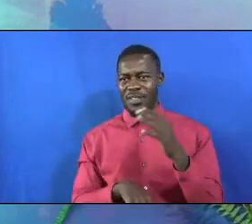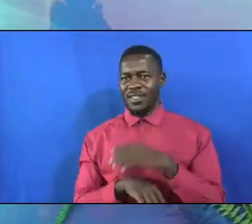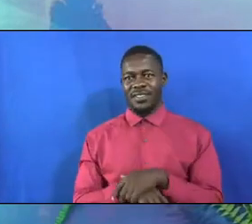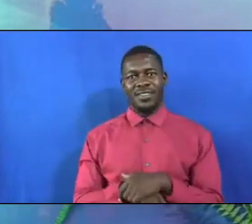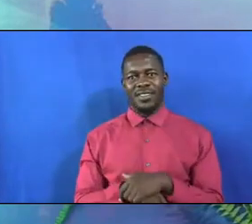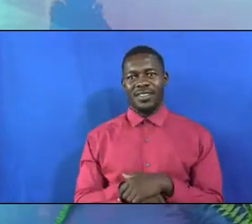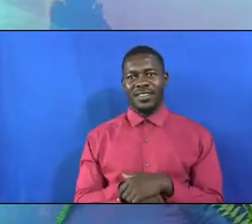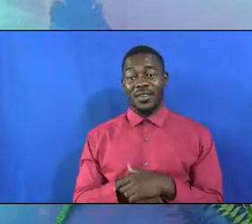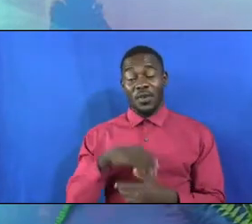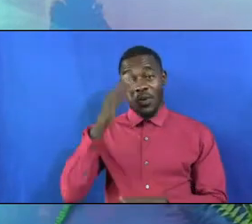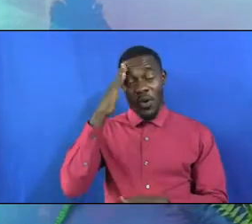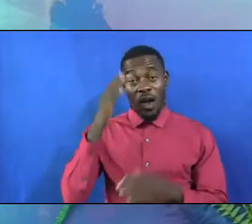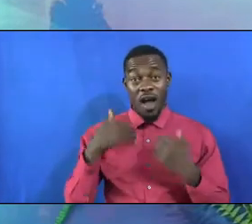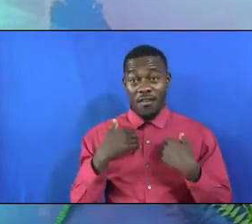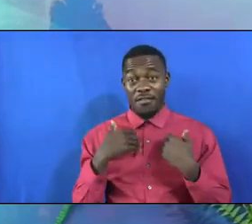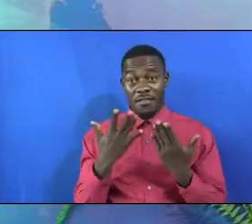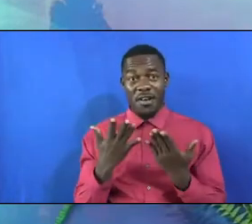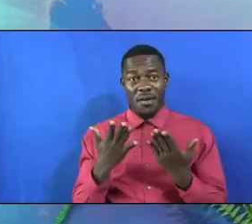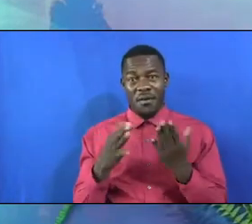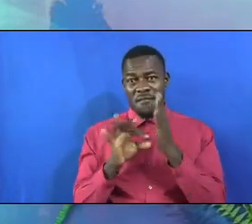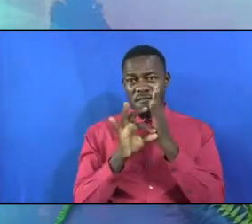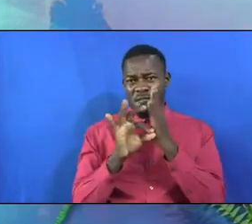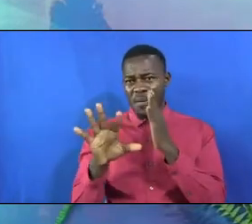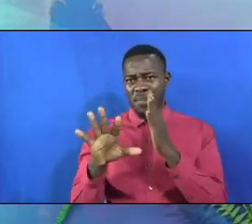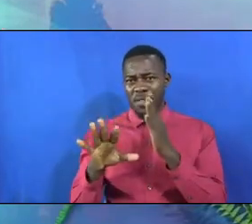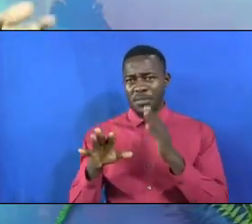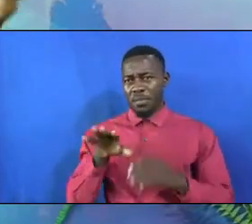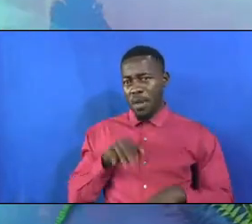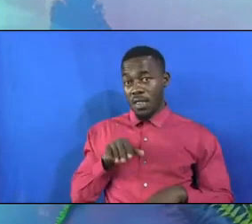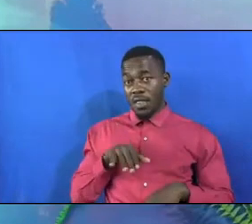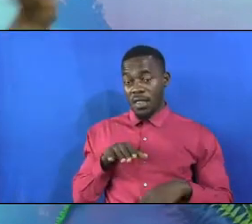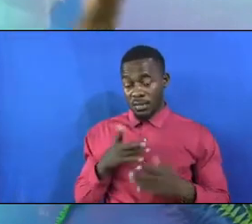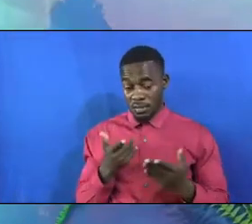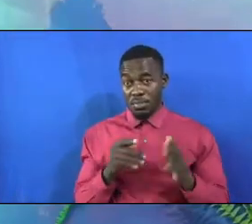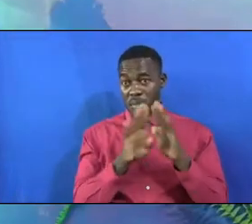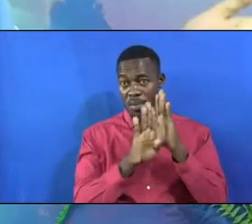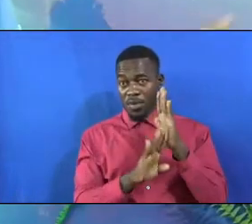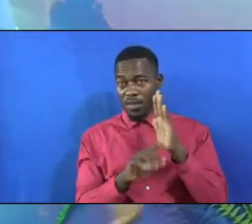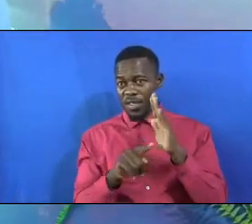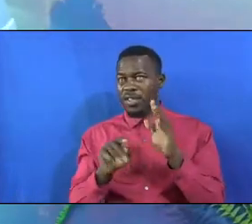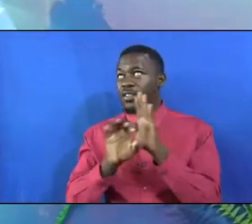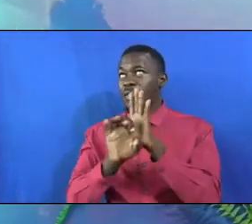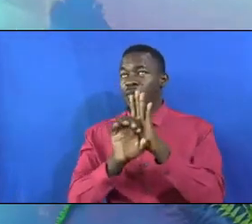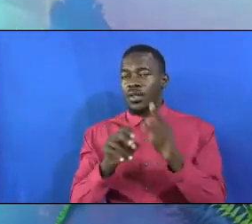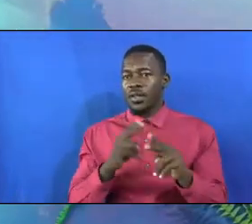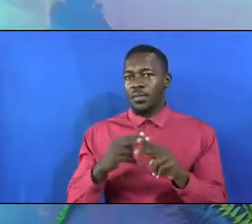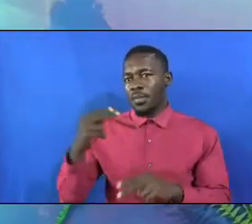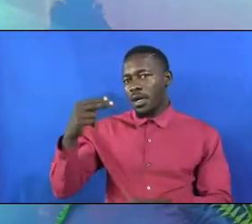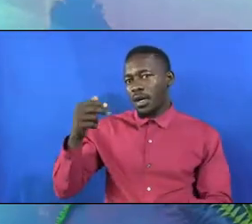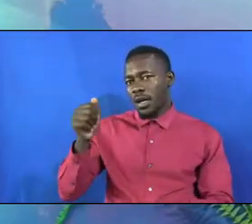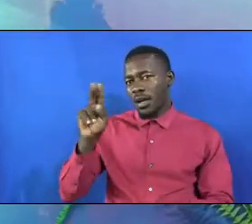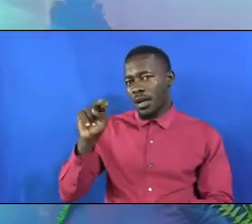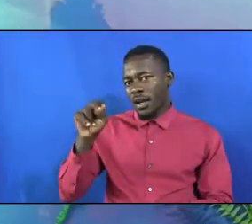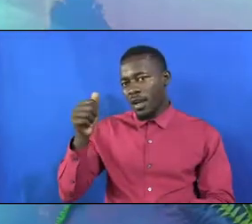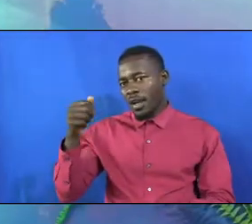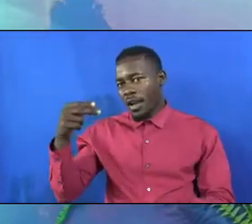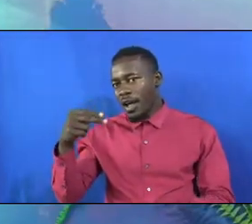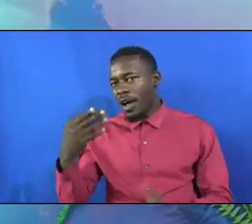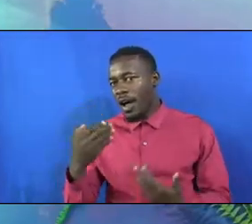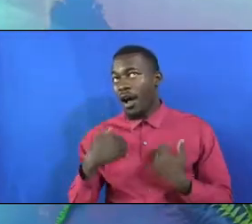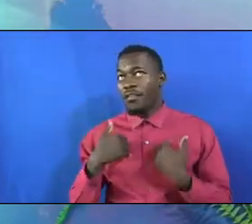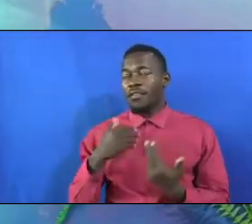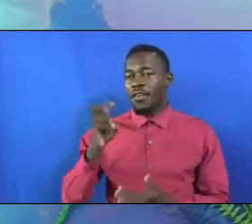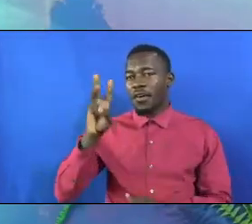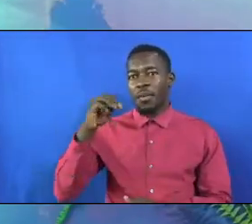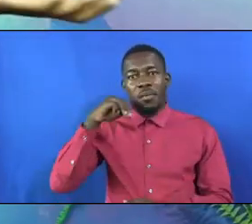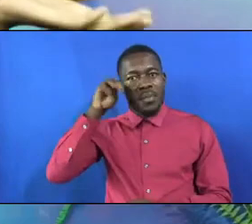know, the great women of faith in the scriptures mention them: Hannah, Mary, Esther, Ruth. Of